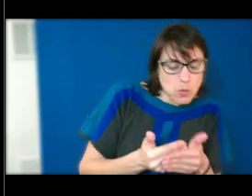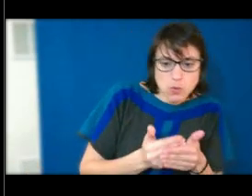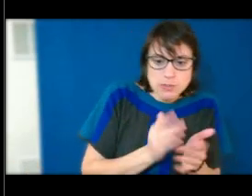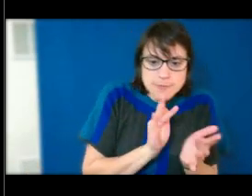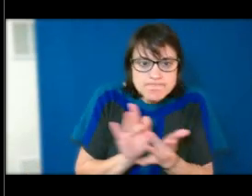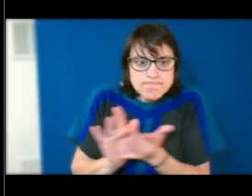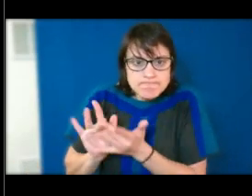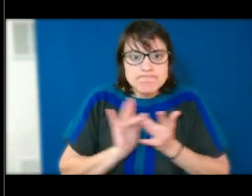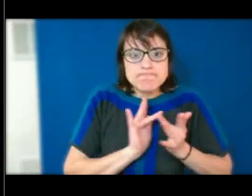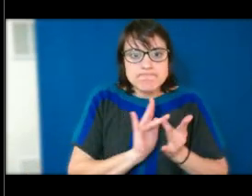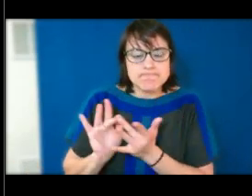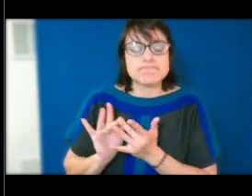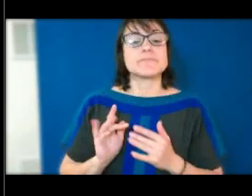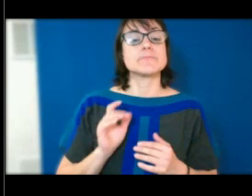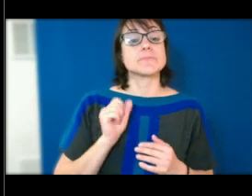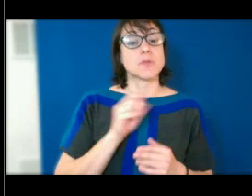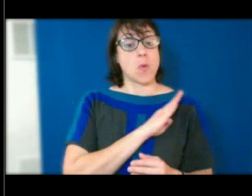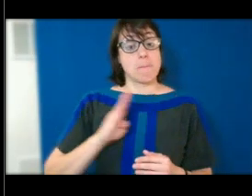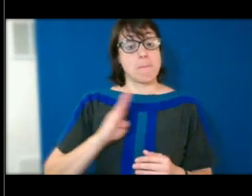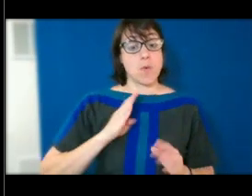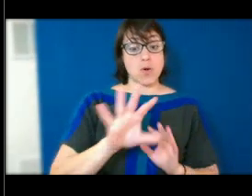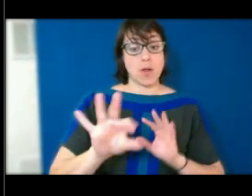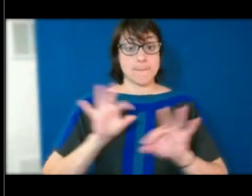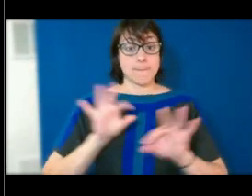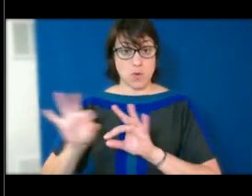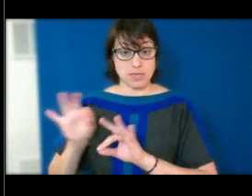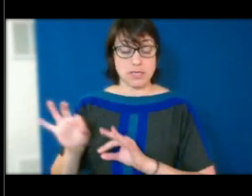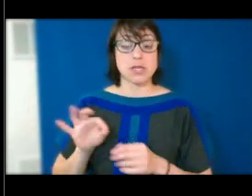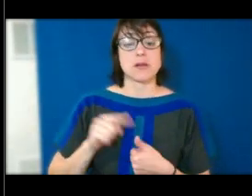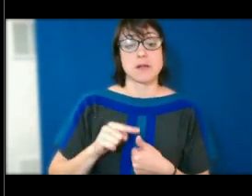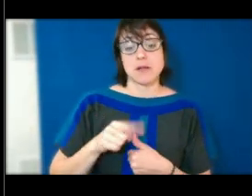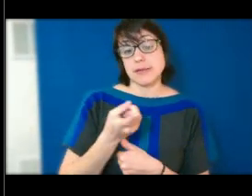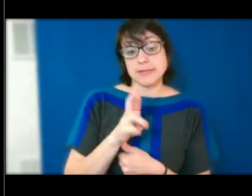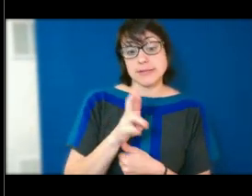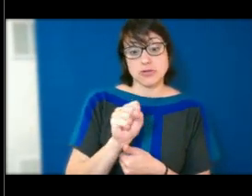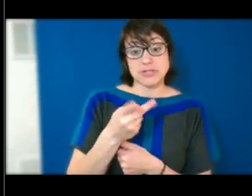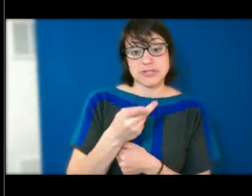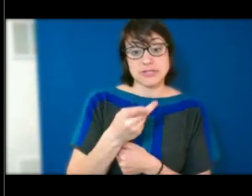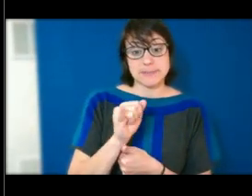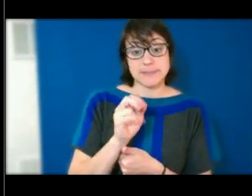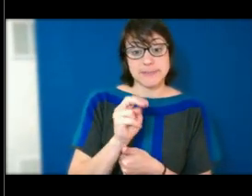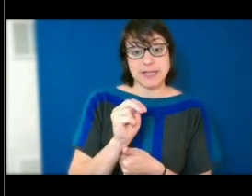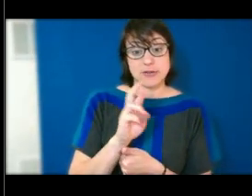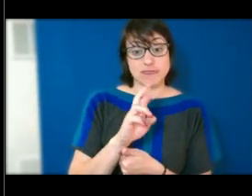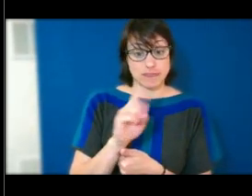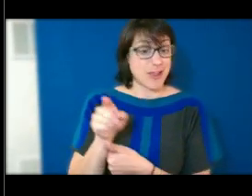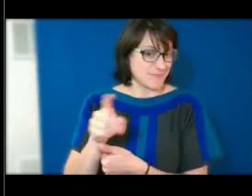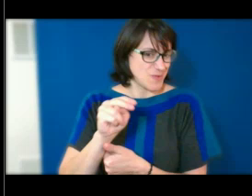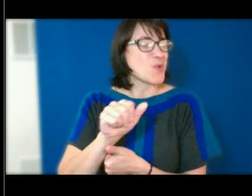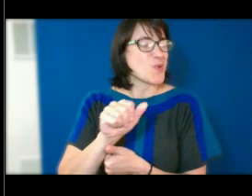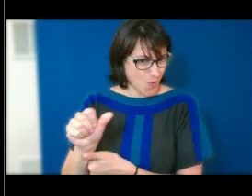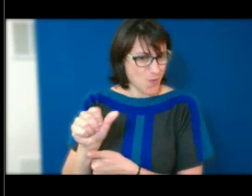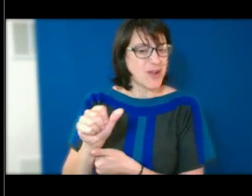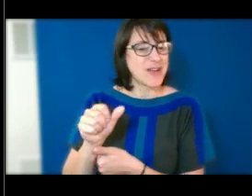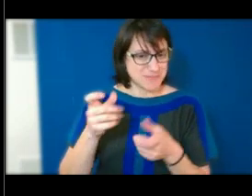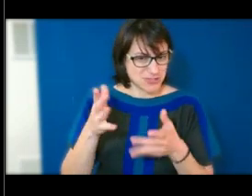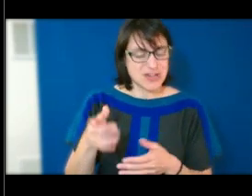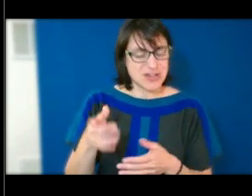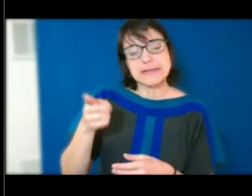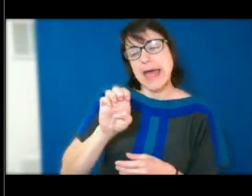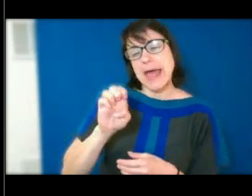board was appointed, so Dr. Spinrad, NOAA administrator, serves on our board ex officio. It's an